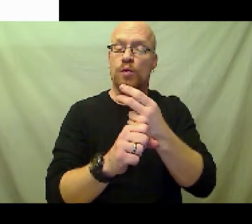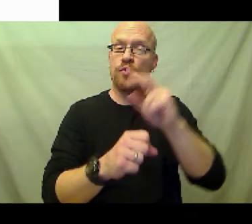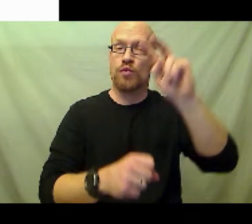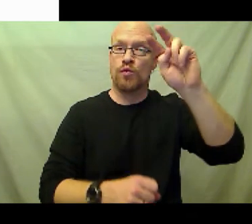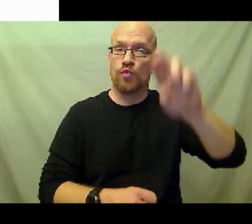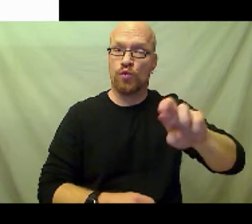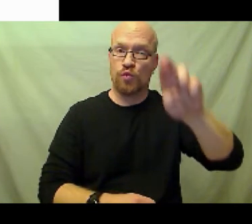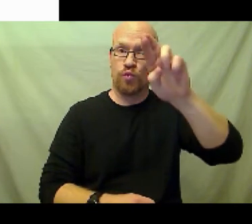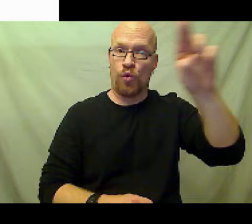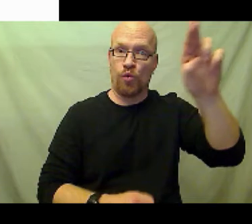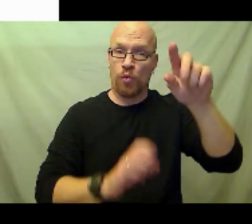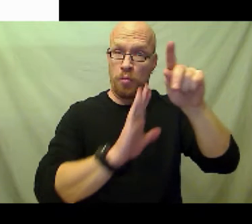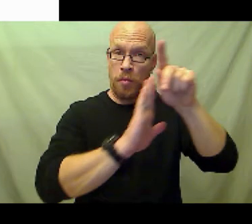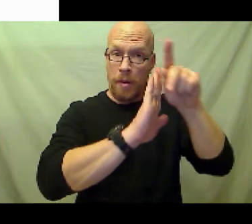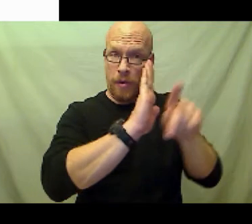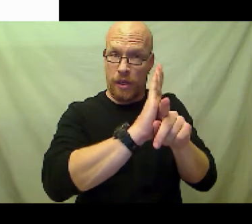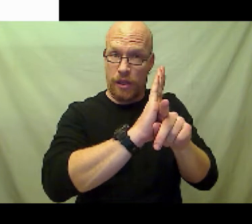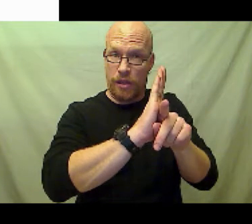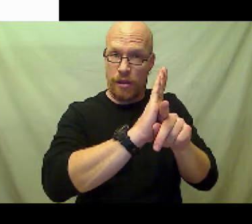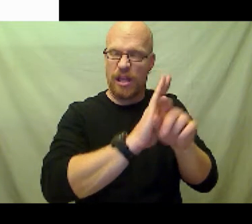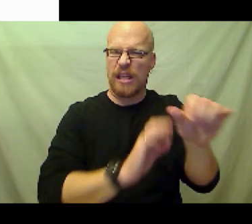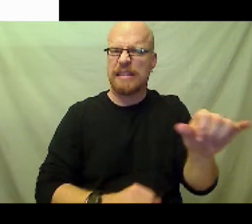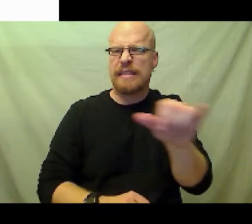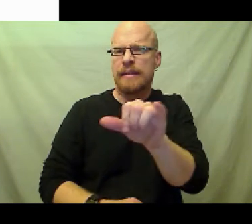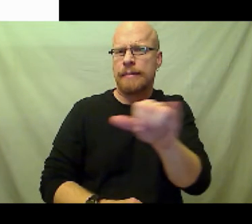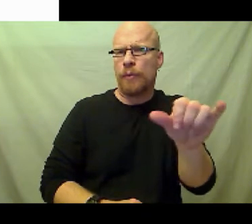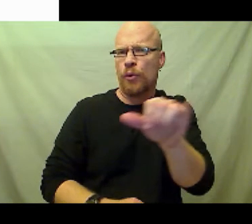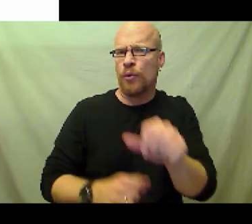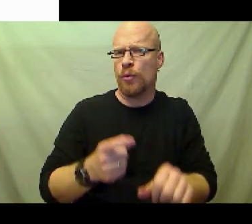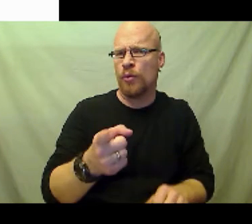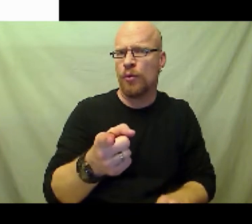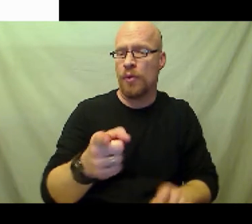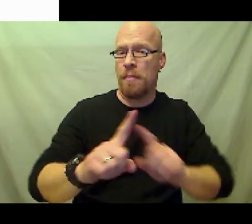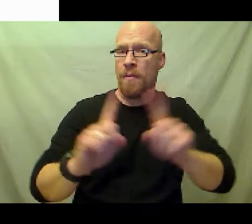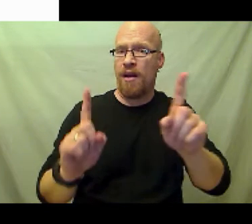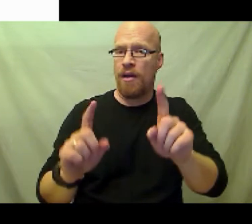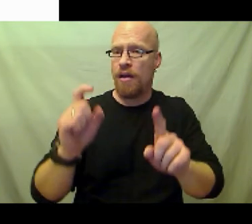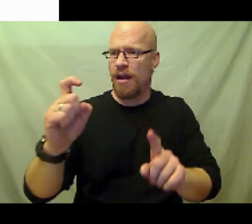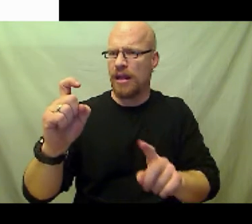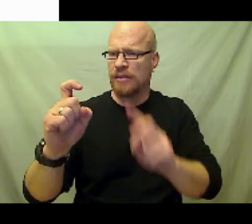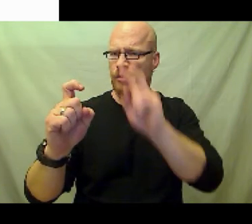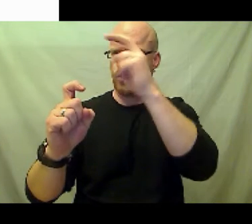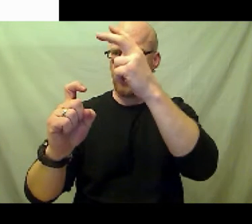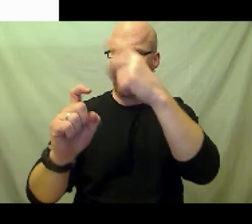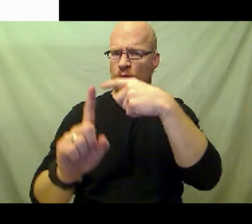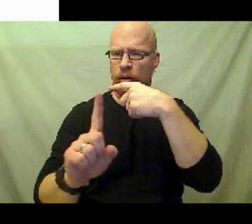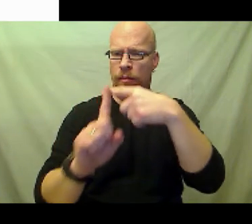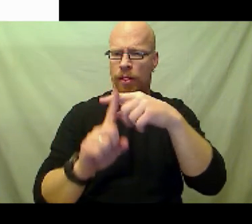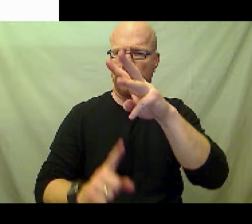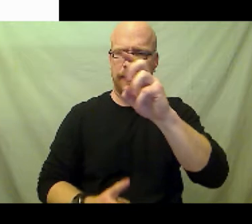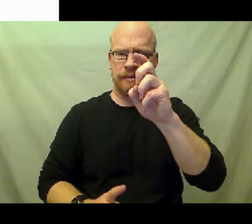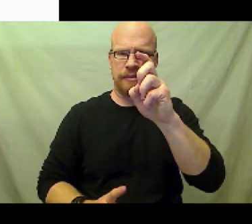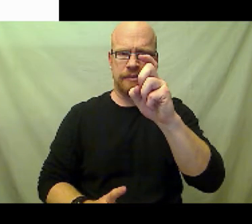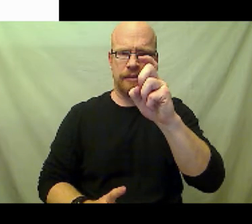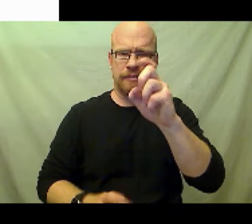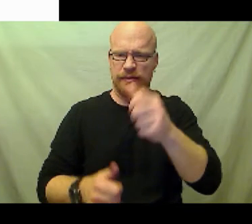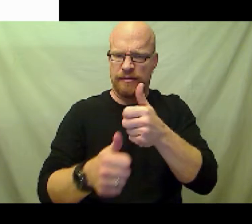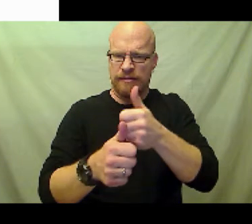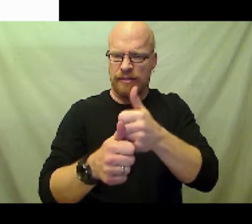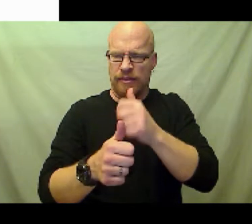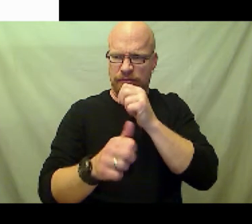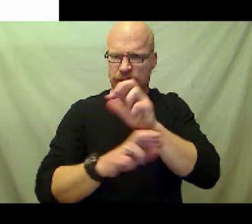vlogs, using the square root property, if you haven't watched it, you should watch it. This is similar. So we have x squared